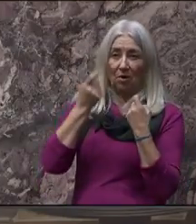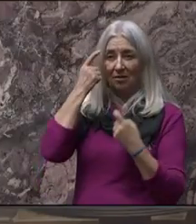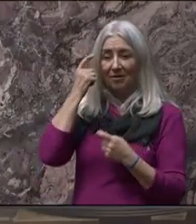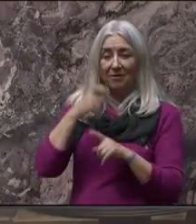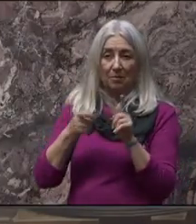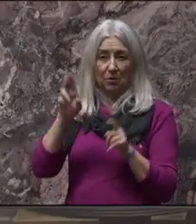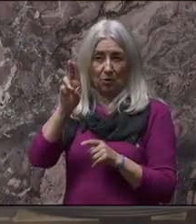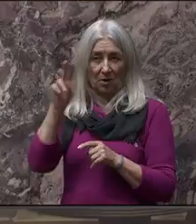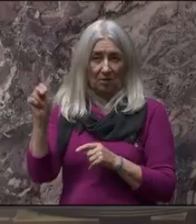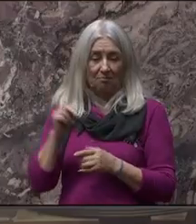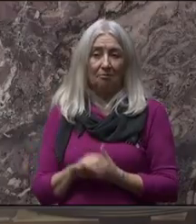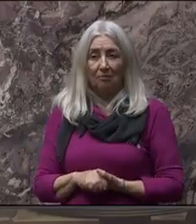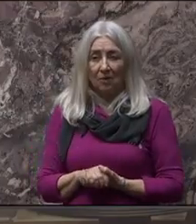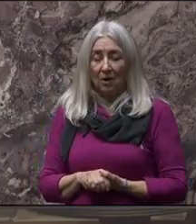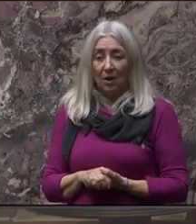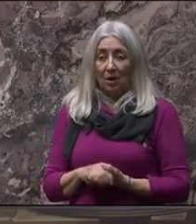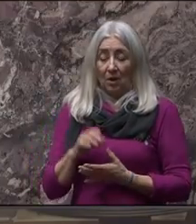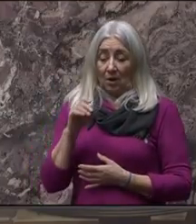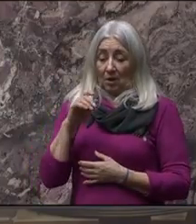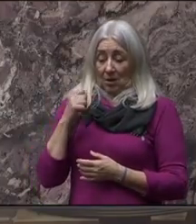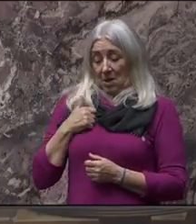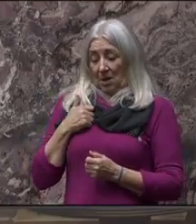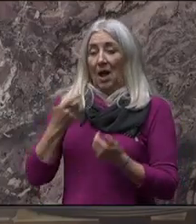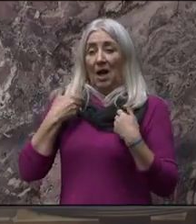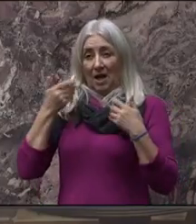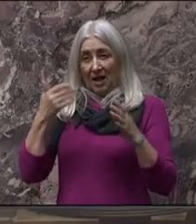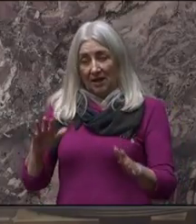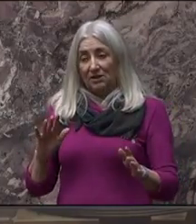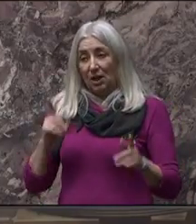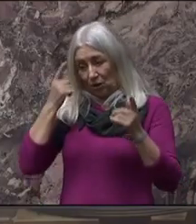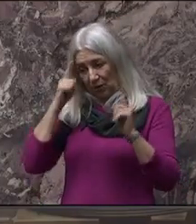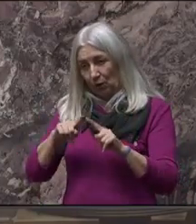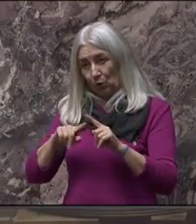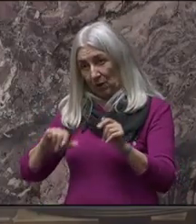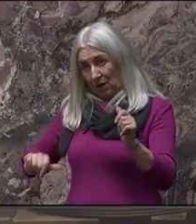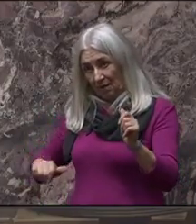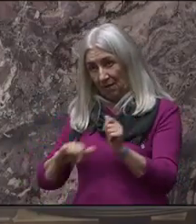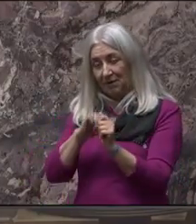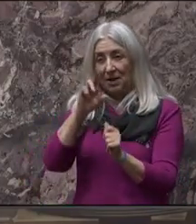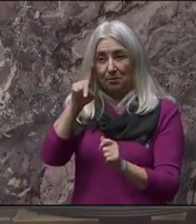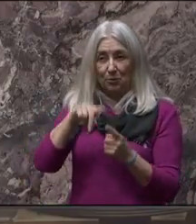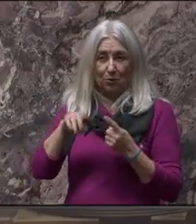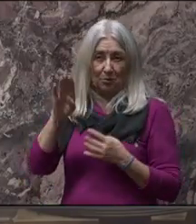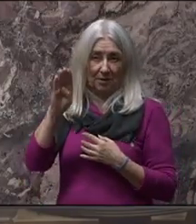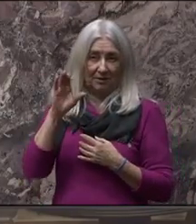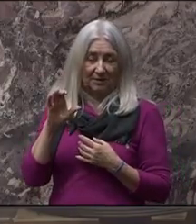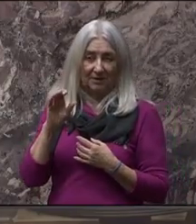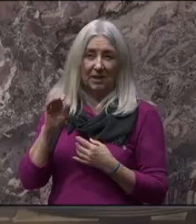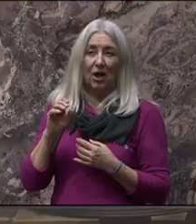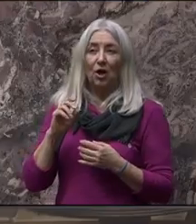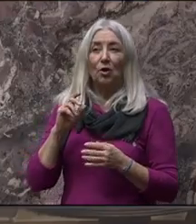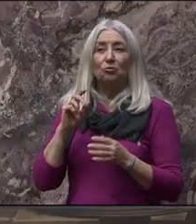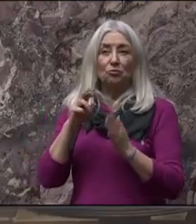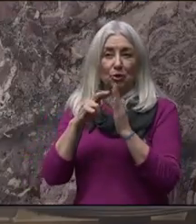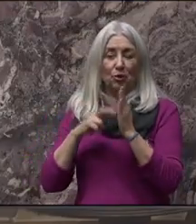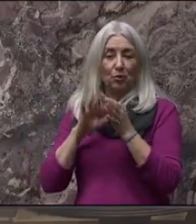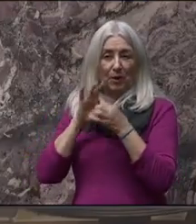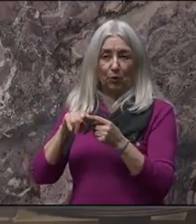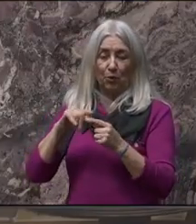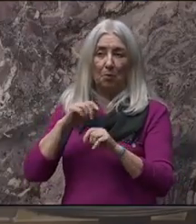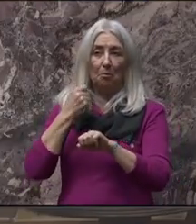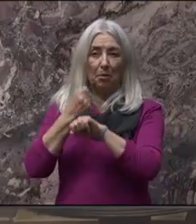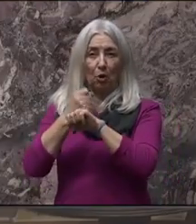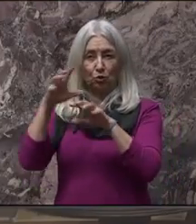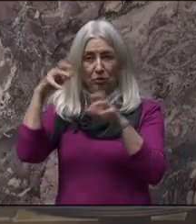carbon tax. Canada has committed to catching up to our price on carbon pollution. Today, your government